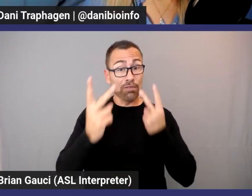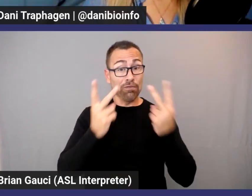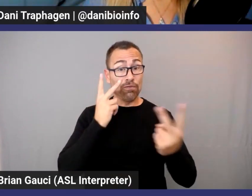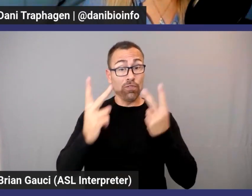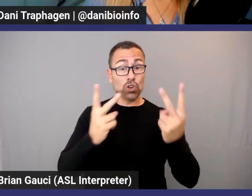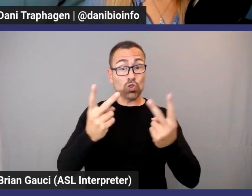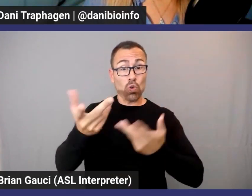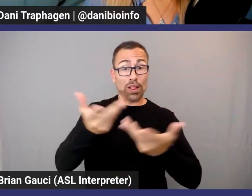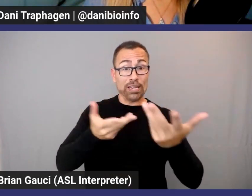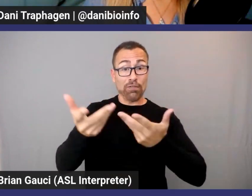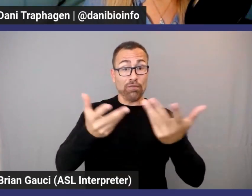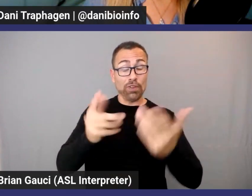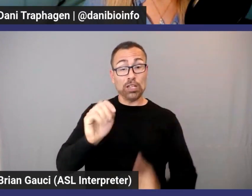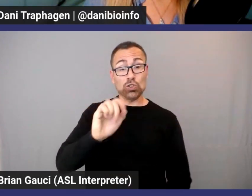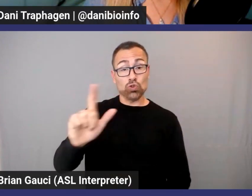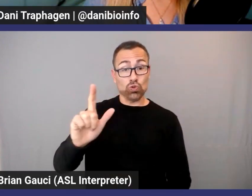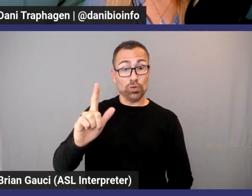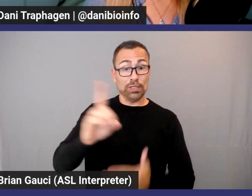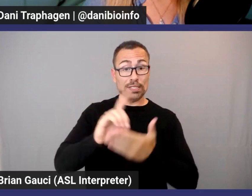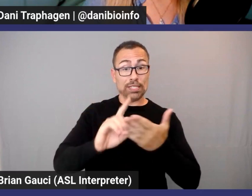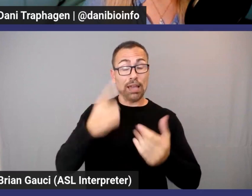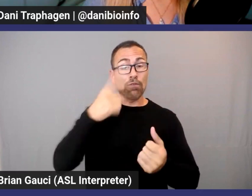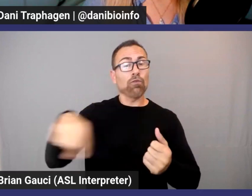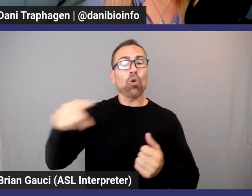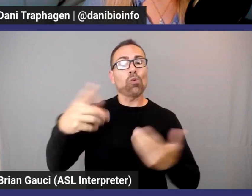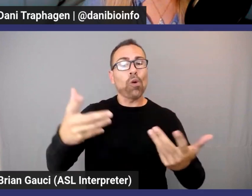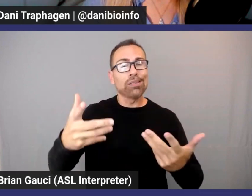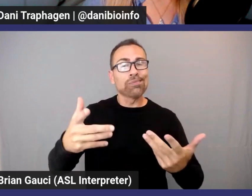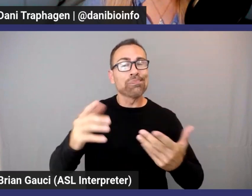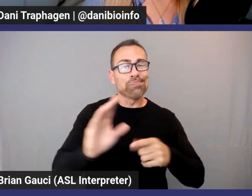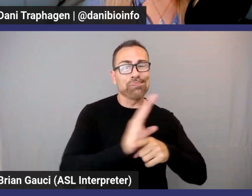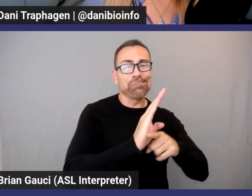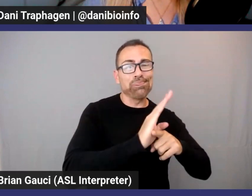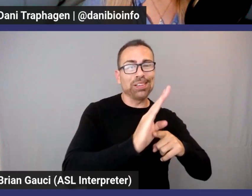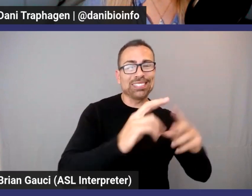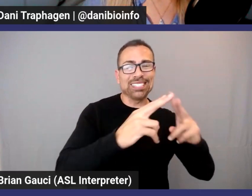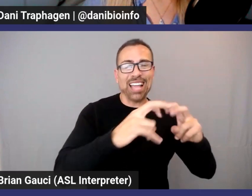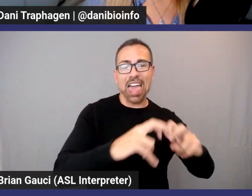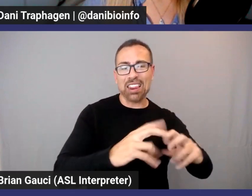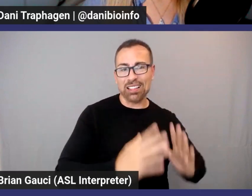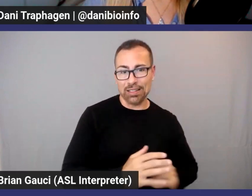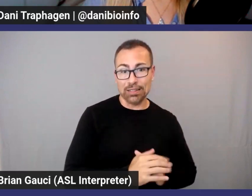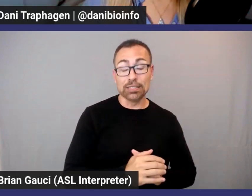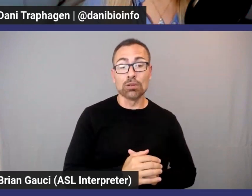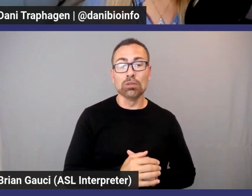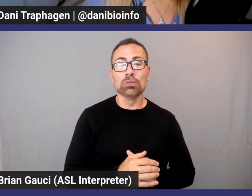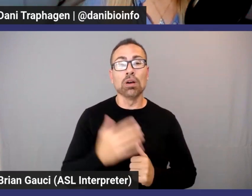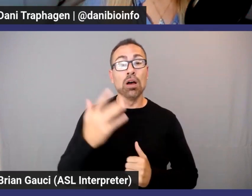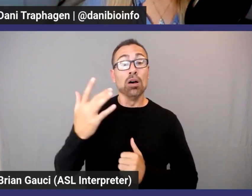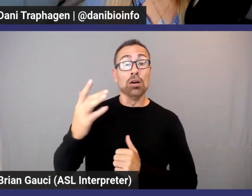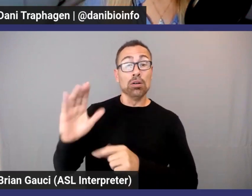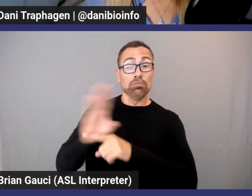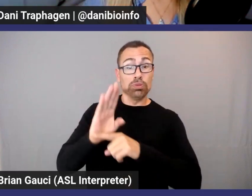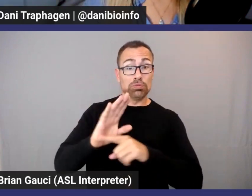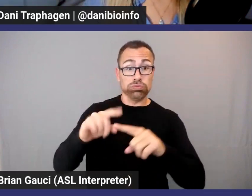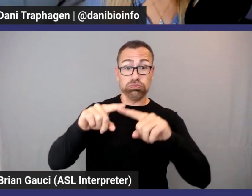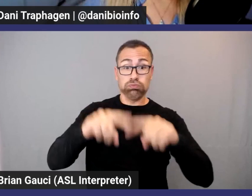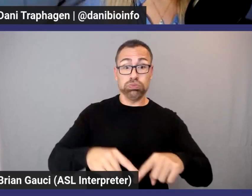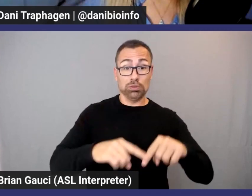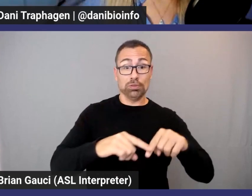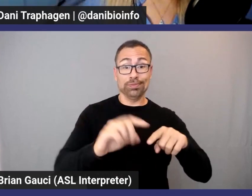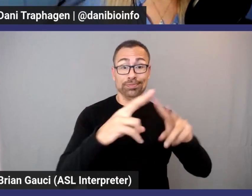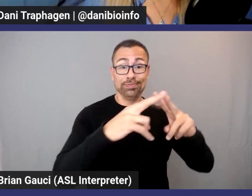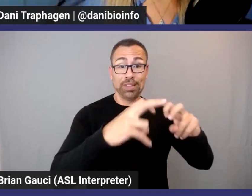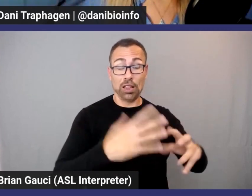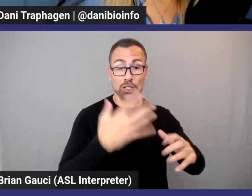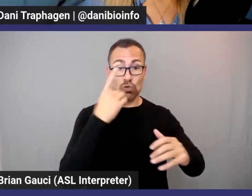specifically keeping in mind business analysts. We realize businesses rely on business analysts to generate predictions,